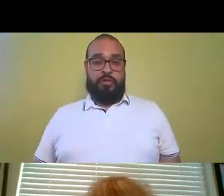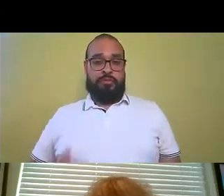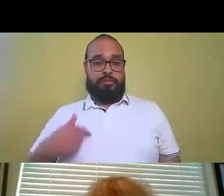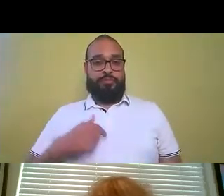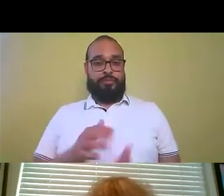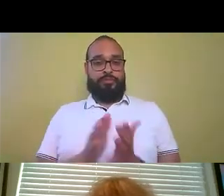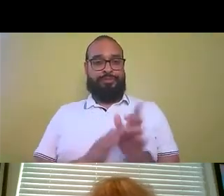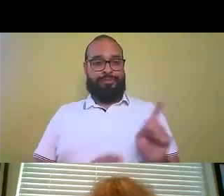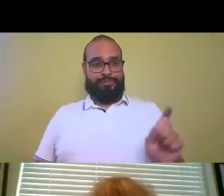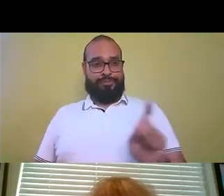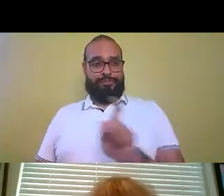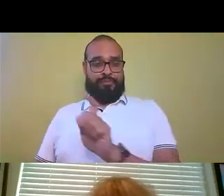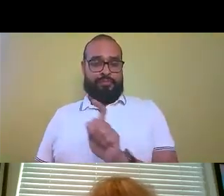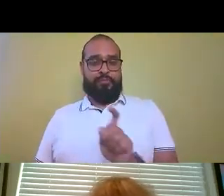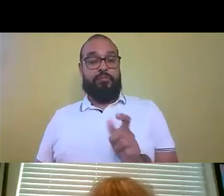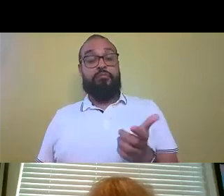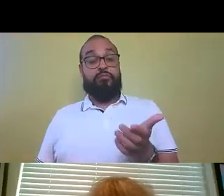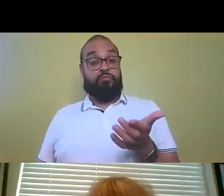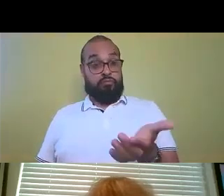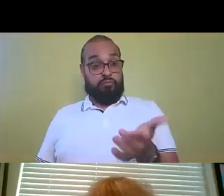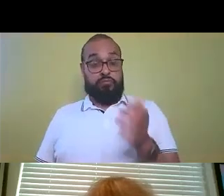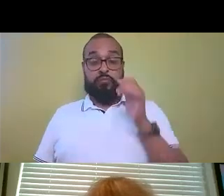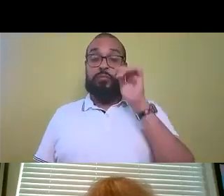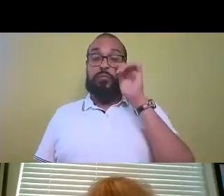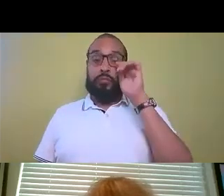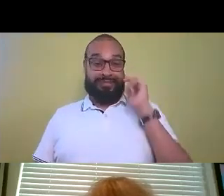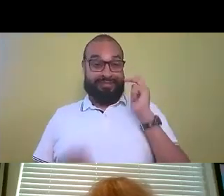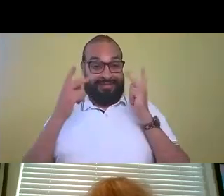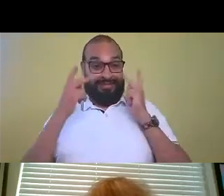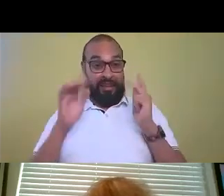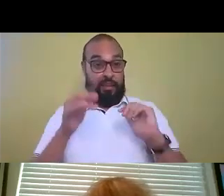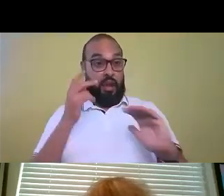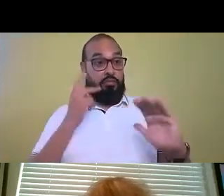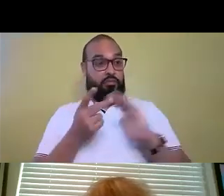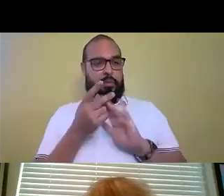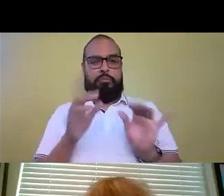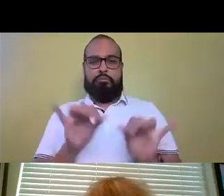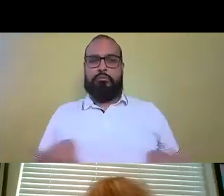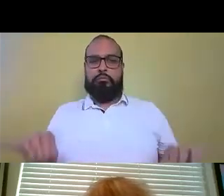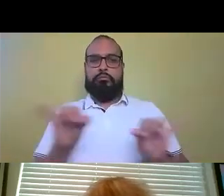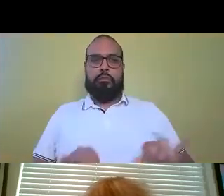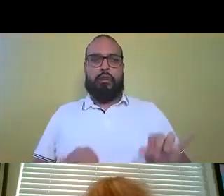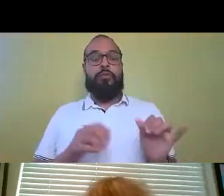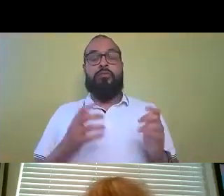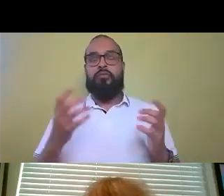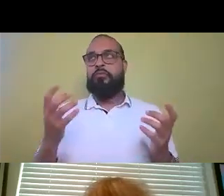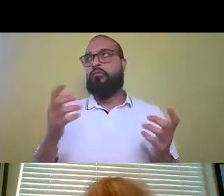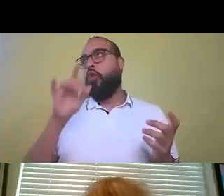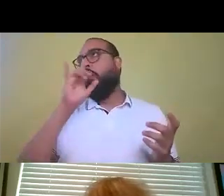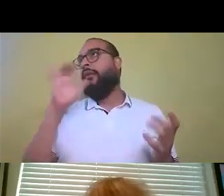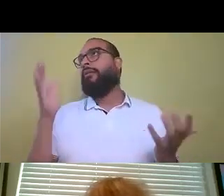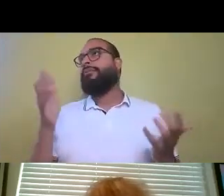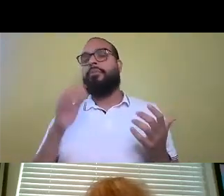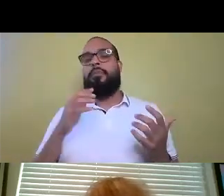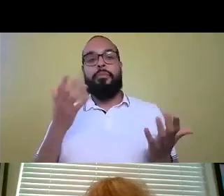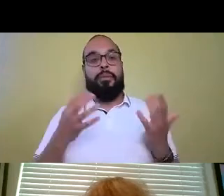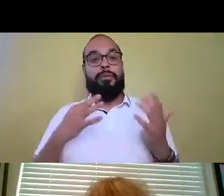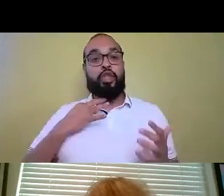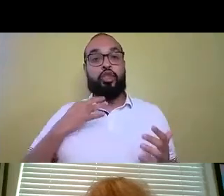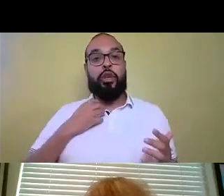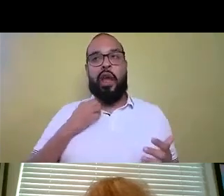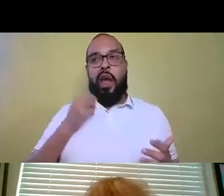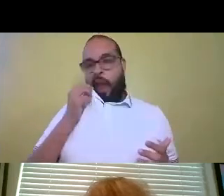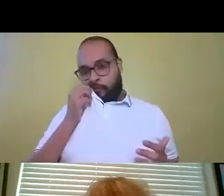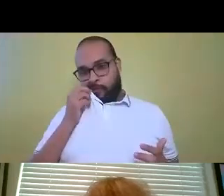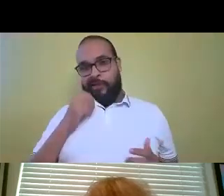sensory detectives, if you see that predictable patterns, the child is chewing on their shirt, chewing on